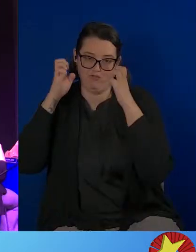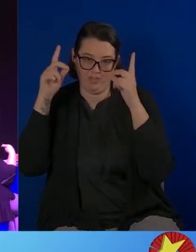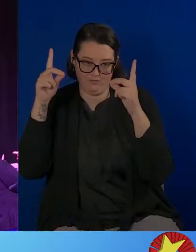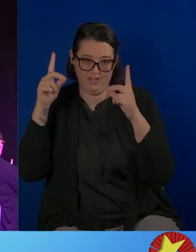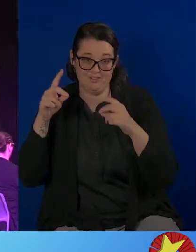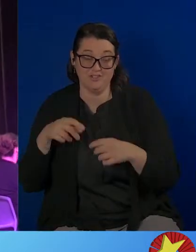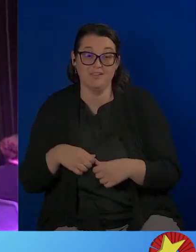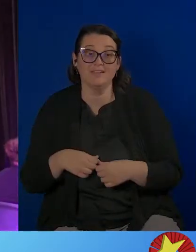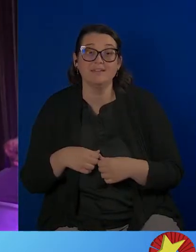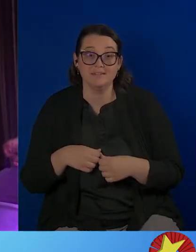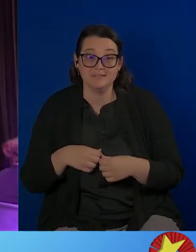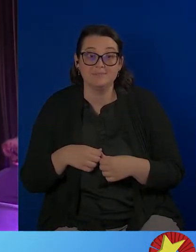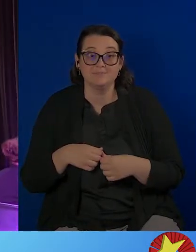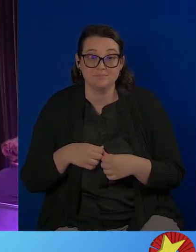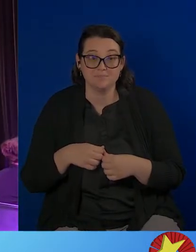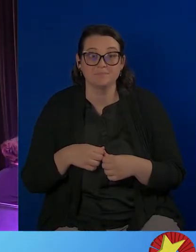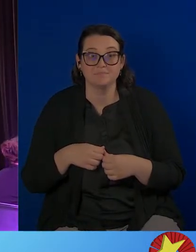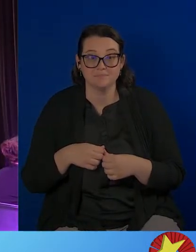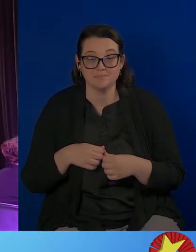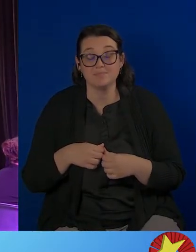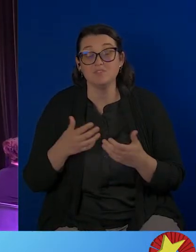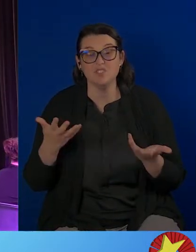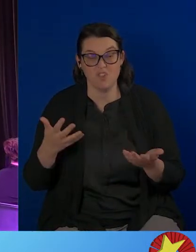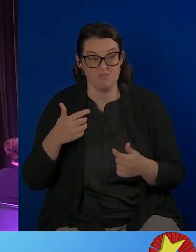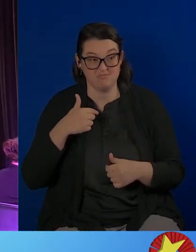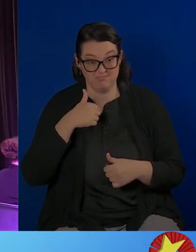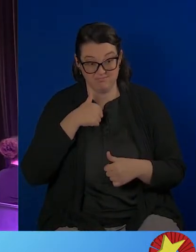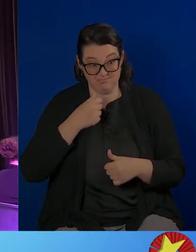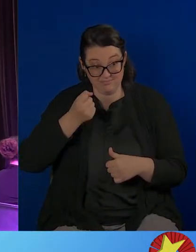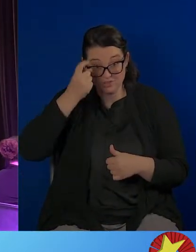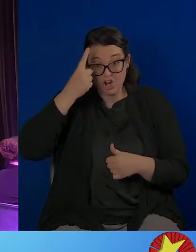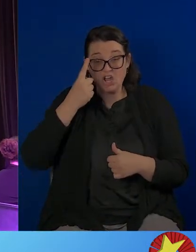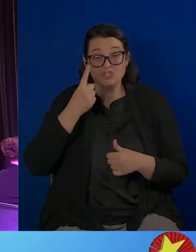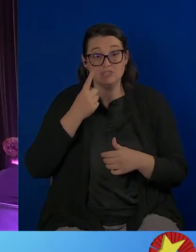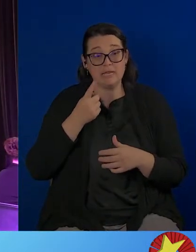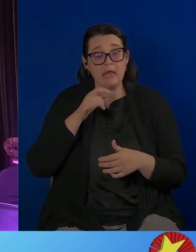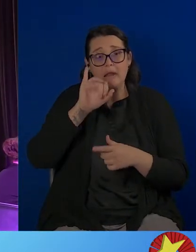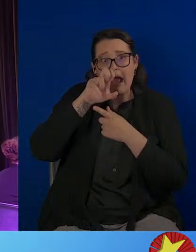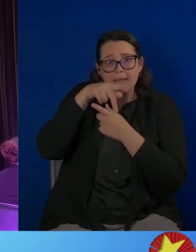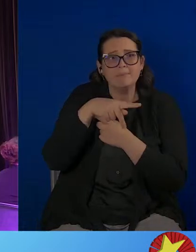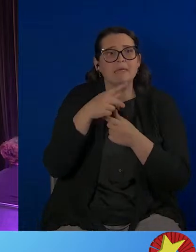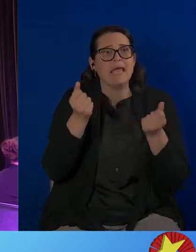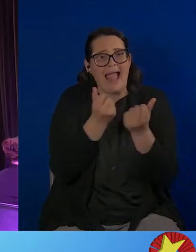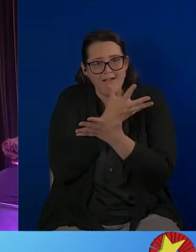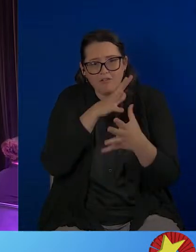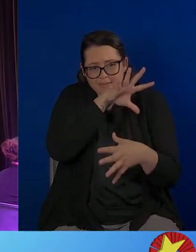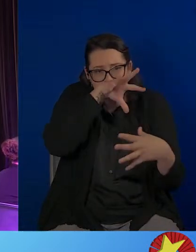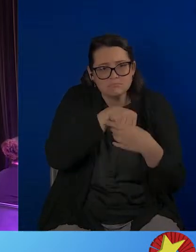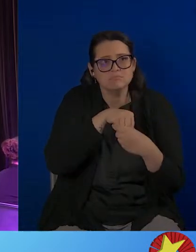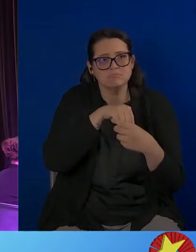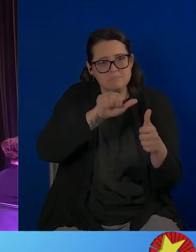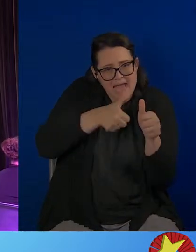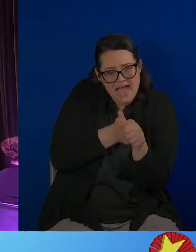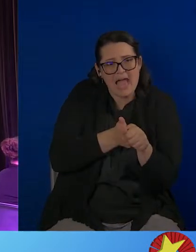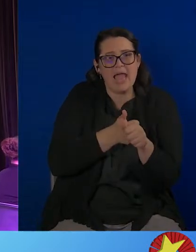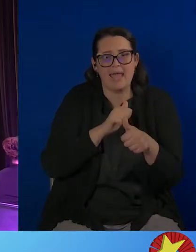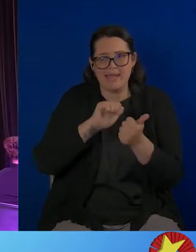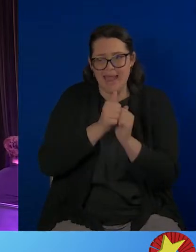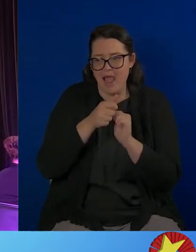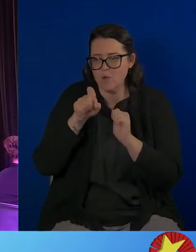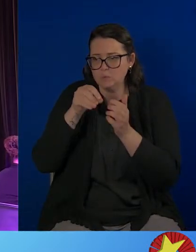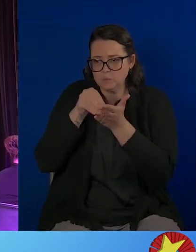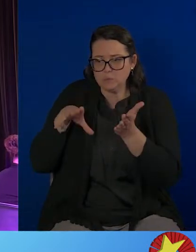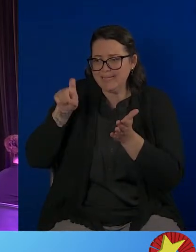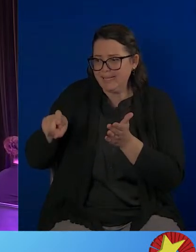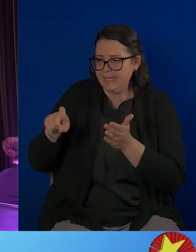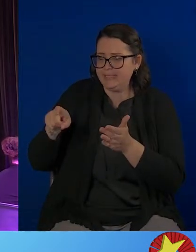seeing what it takes to manage individualized education plans and meeting the individual needs of students, when I